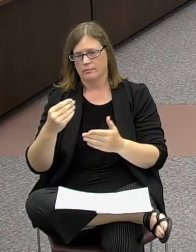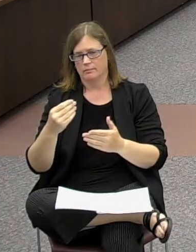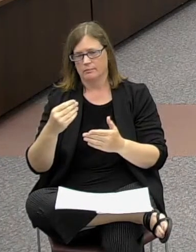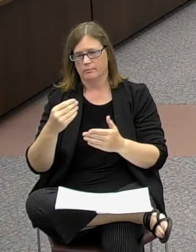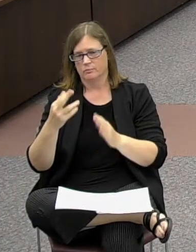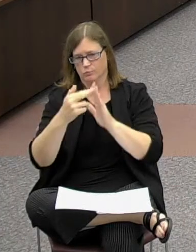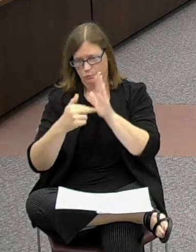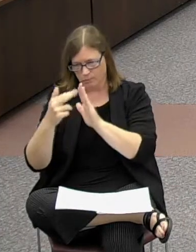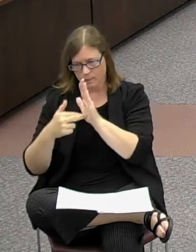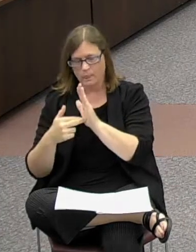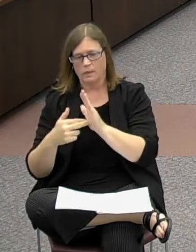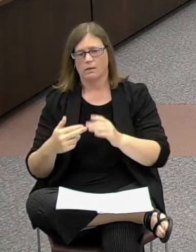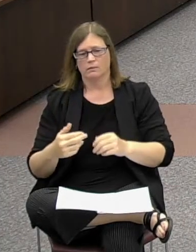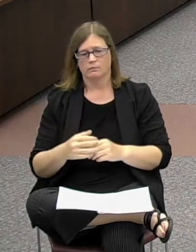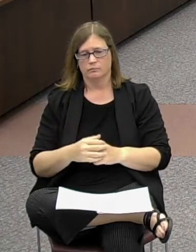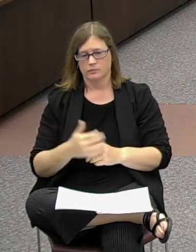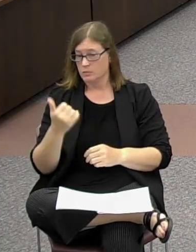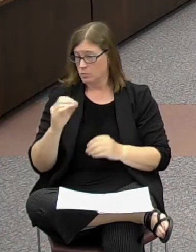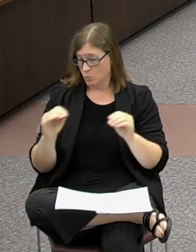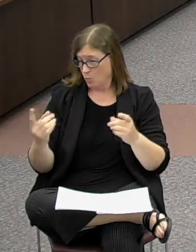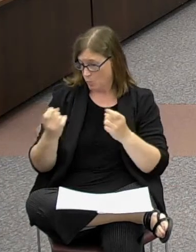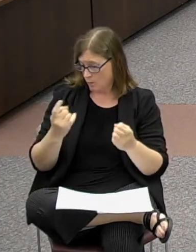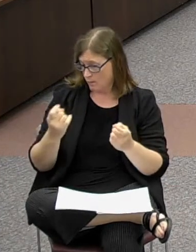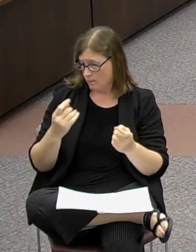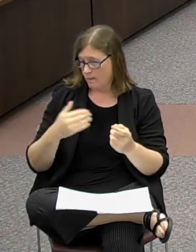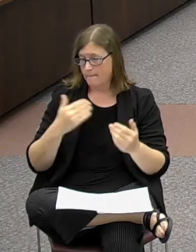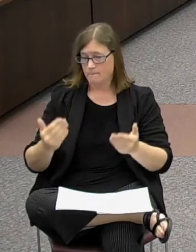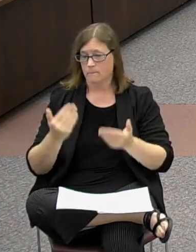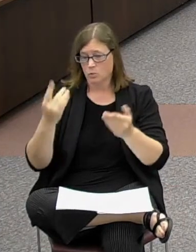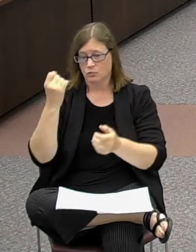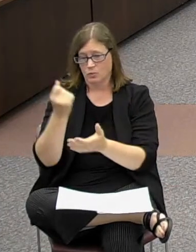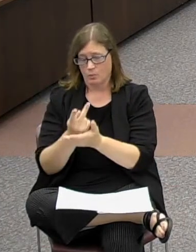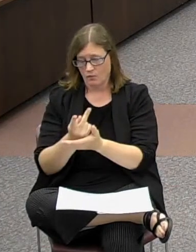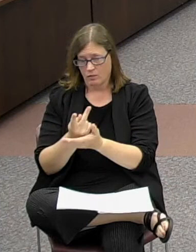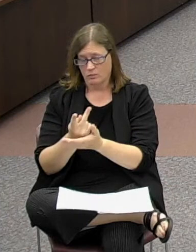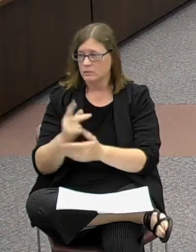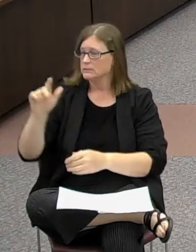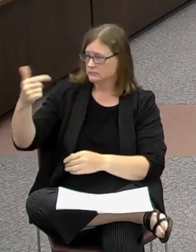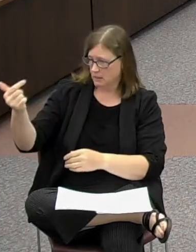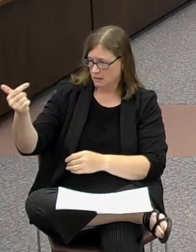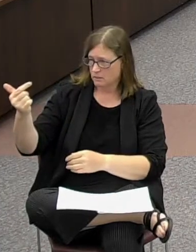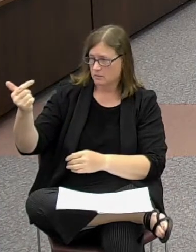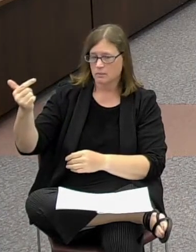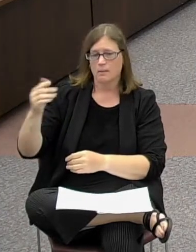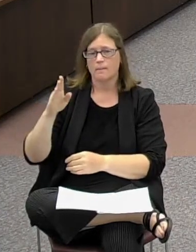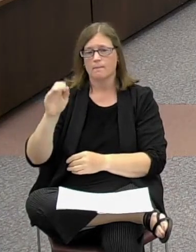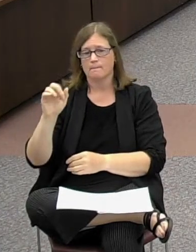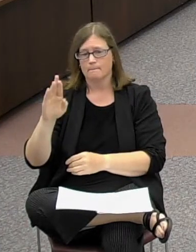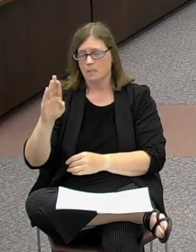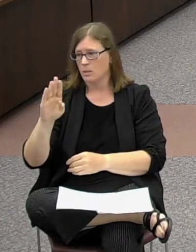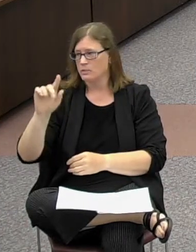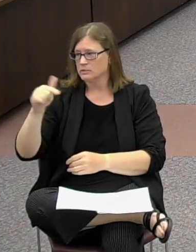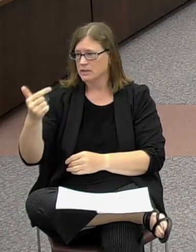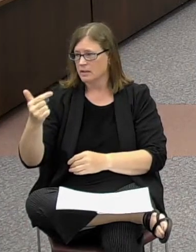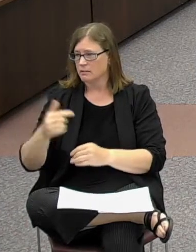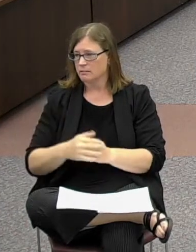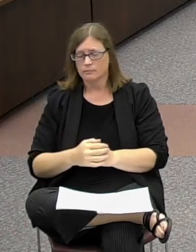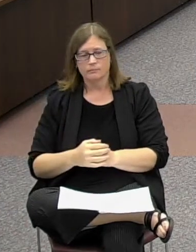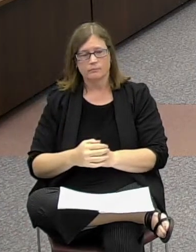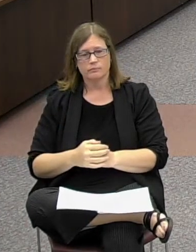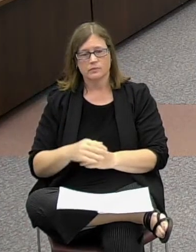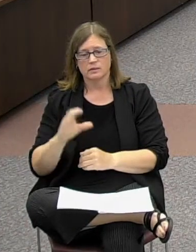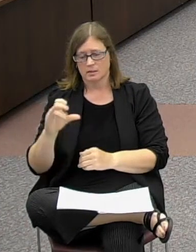assets? There are no questions. There'll be my motion for approval. Second. Lauren's motion and Barb's second. Charlie? Ms.